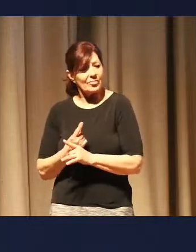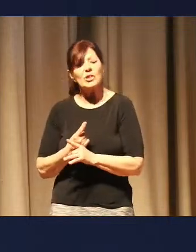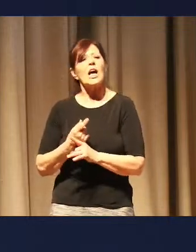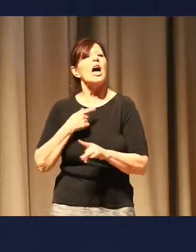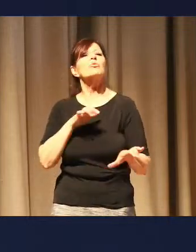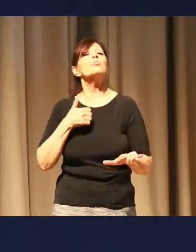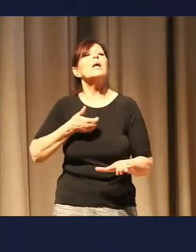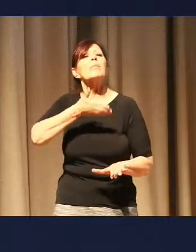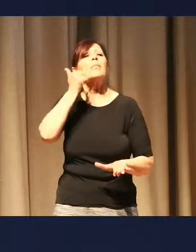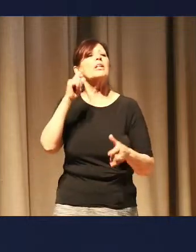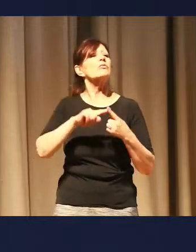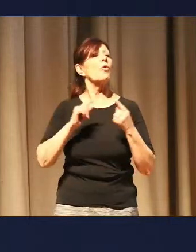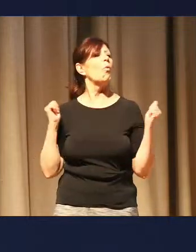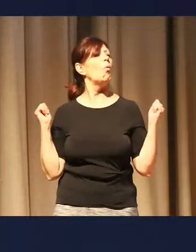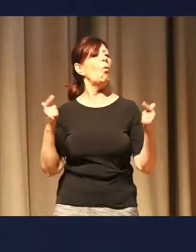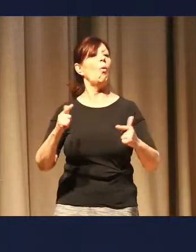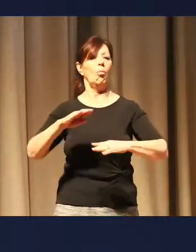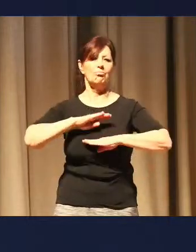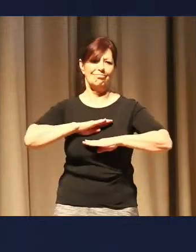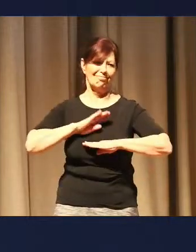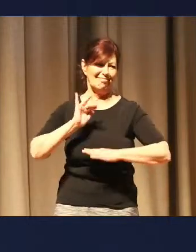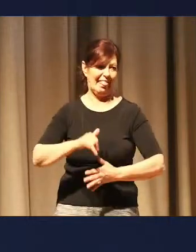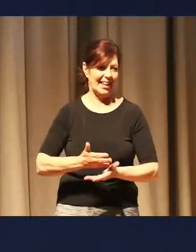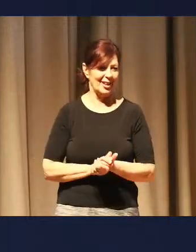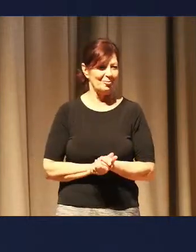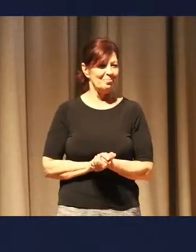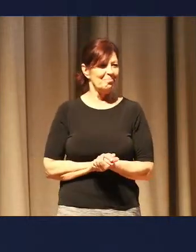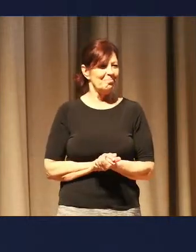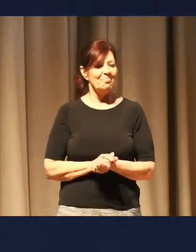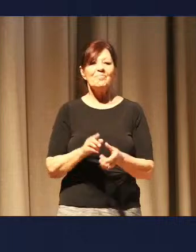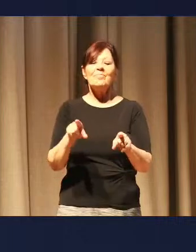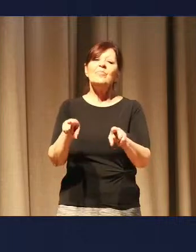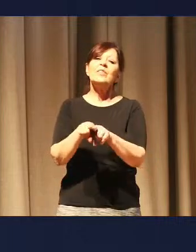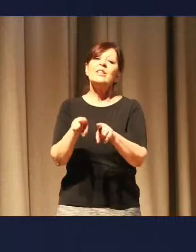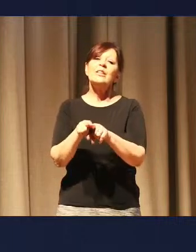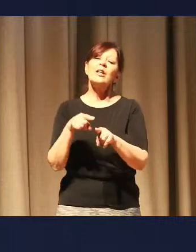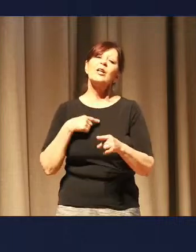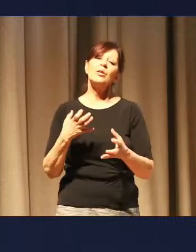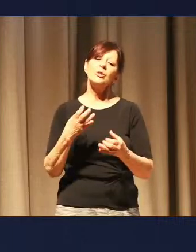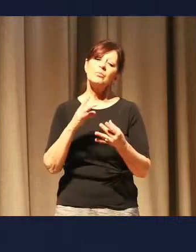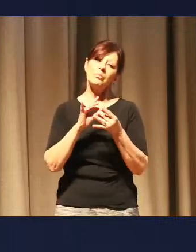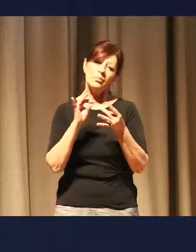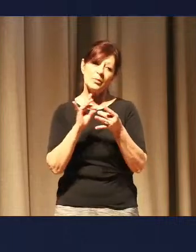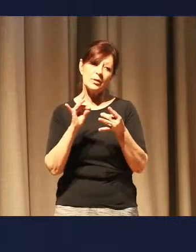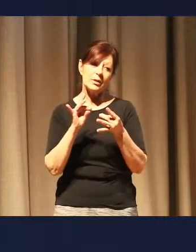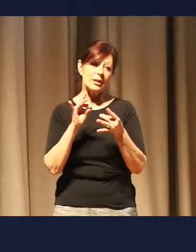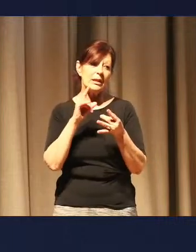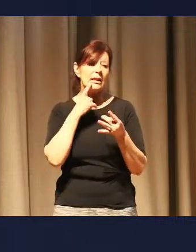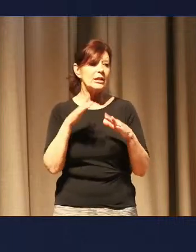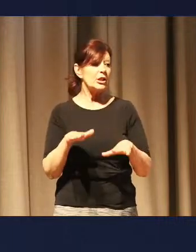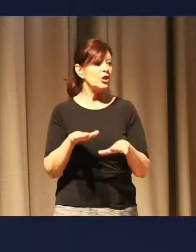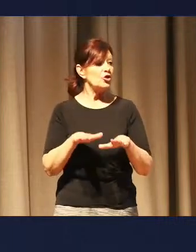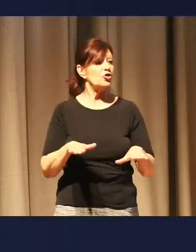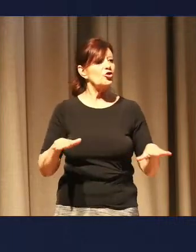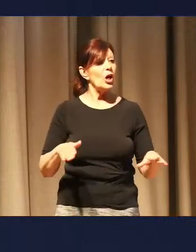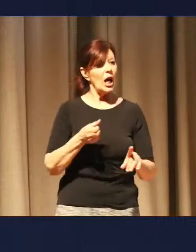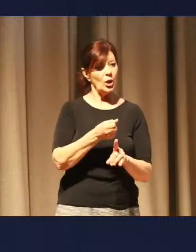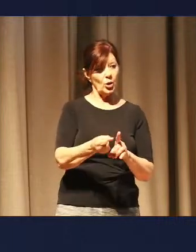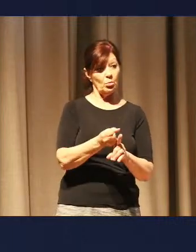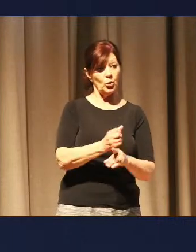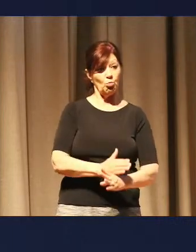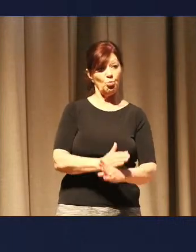my best, is what I'm saying. Also, I do want to mention that it is Child Abuse